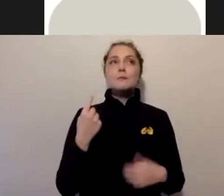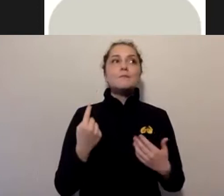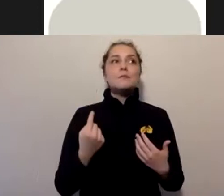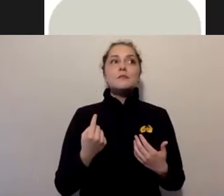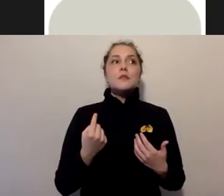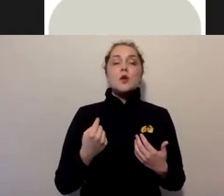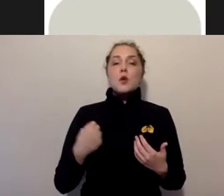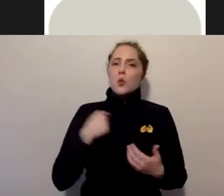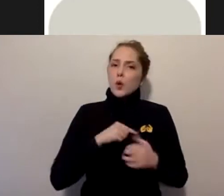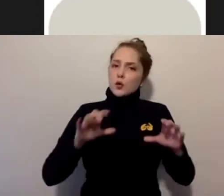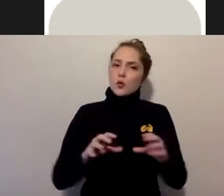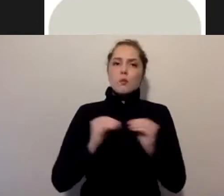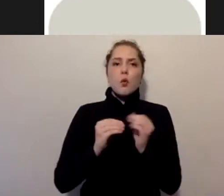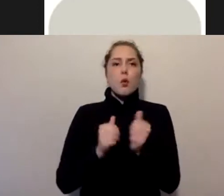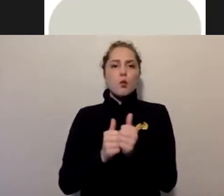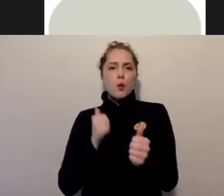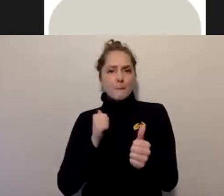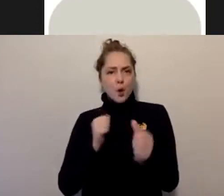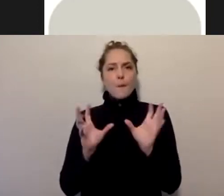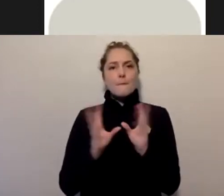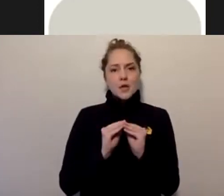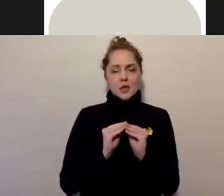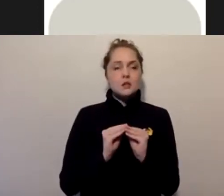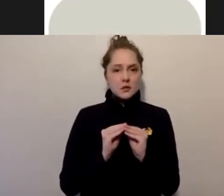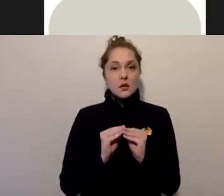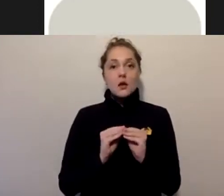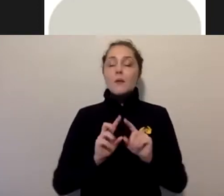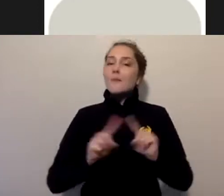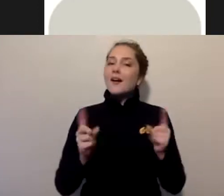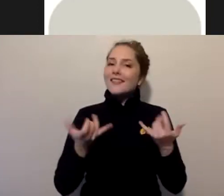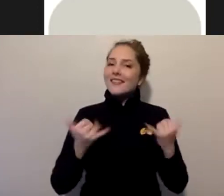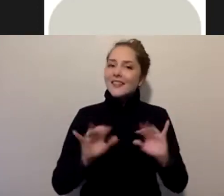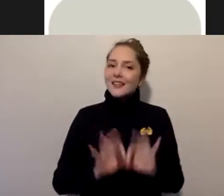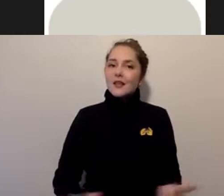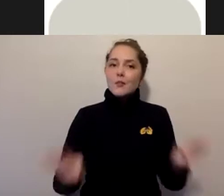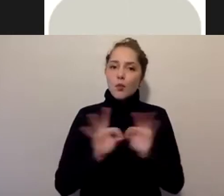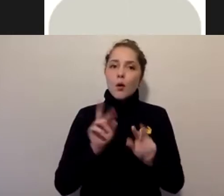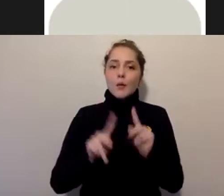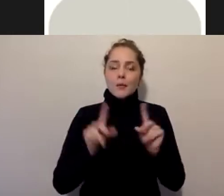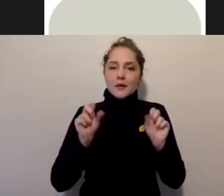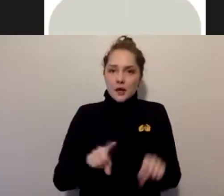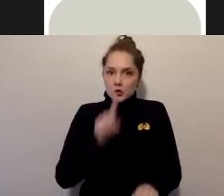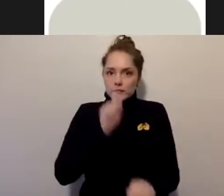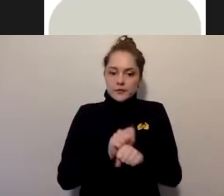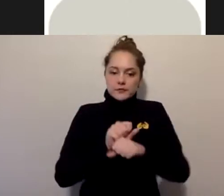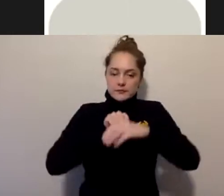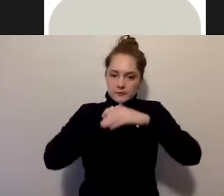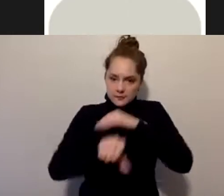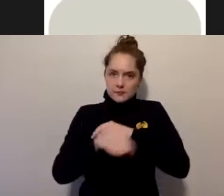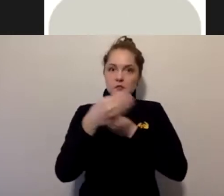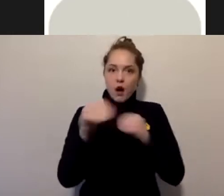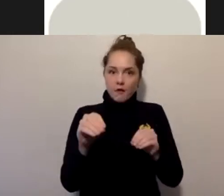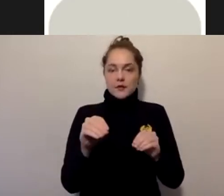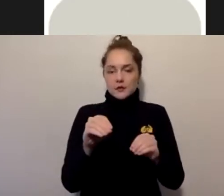we are doing more remote meetings, I think it's important for people to have actual access to their council